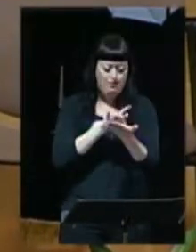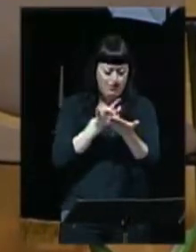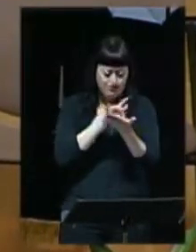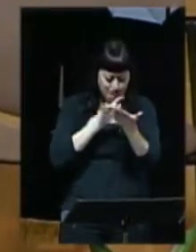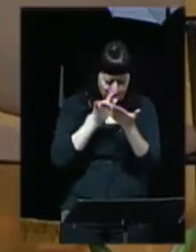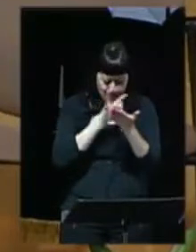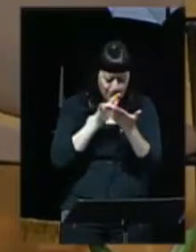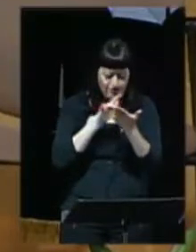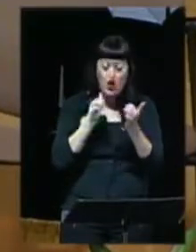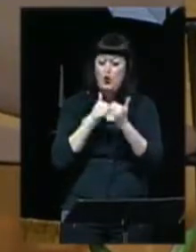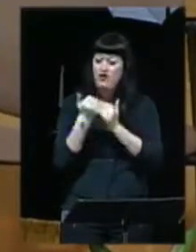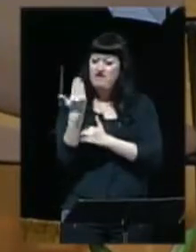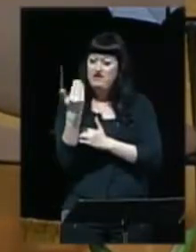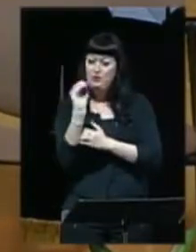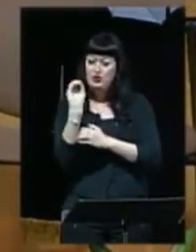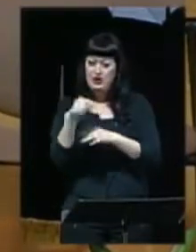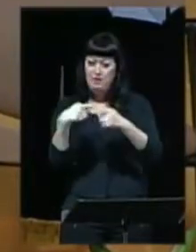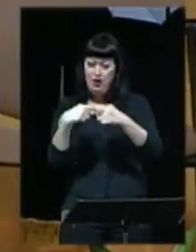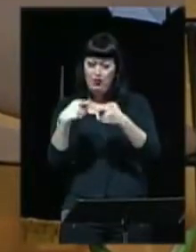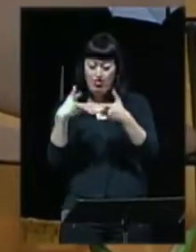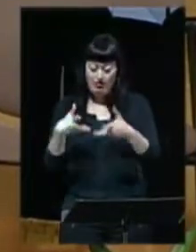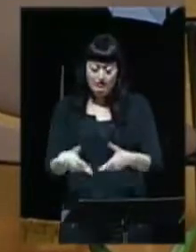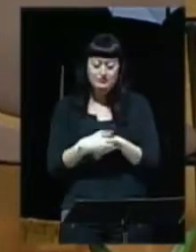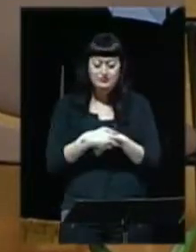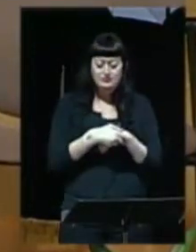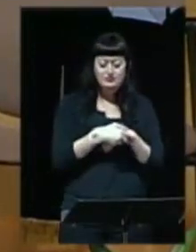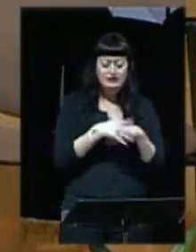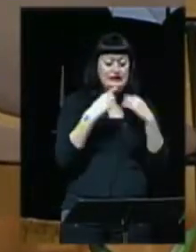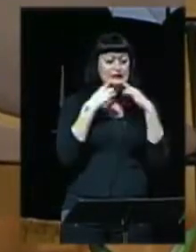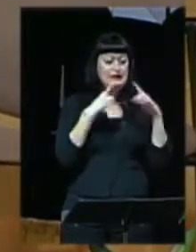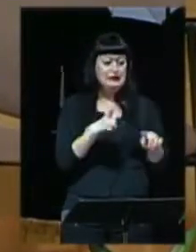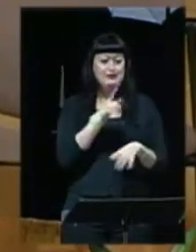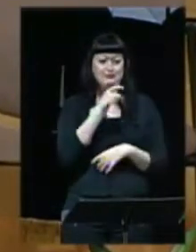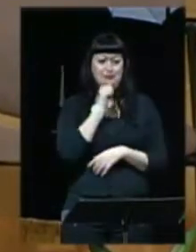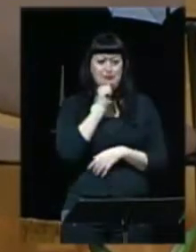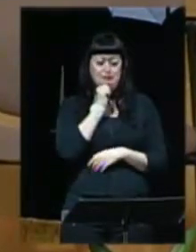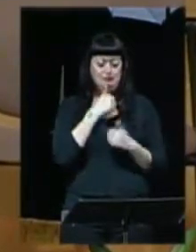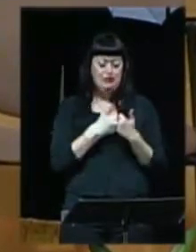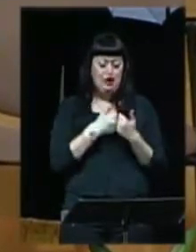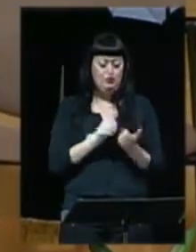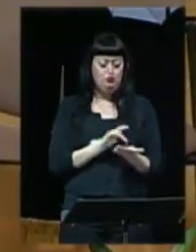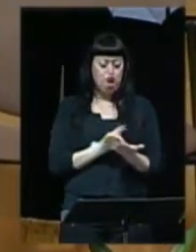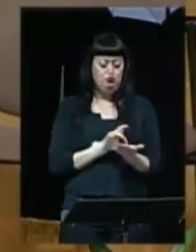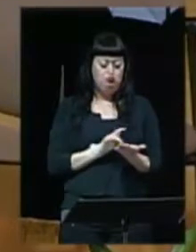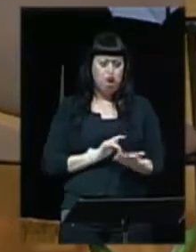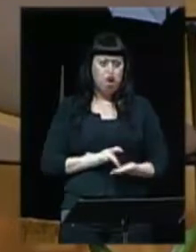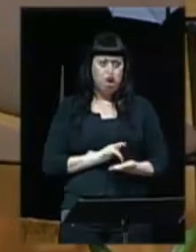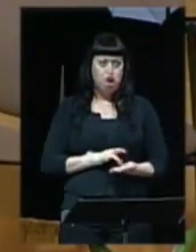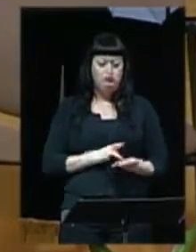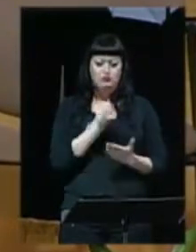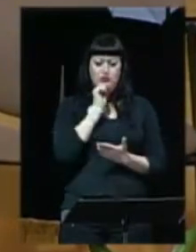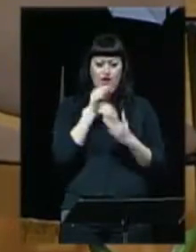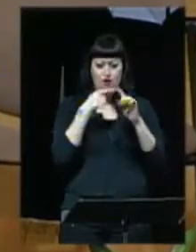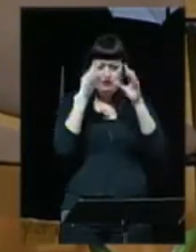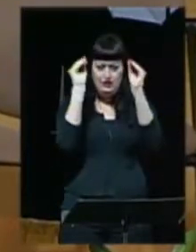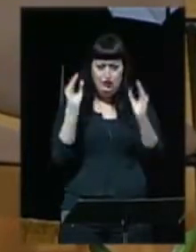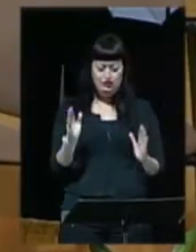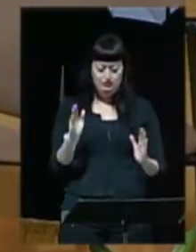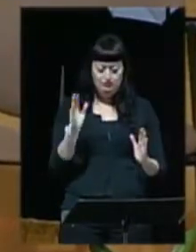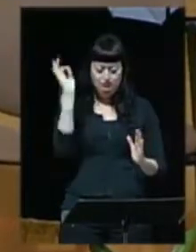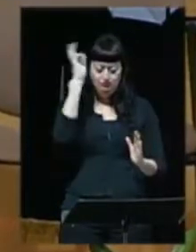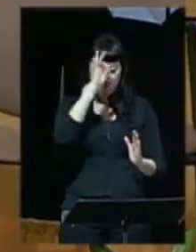with only 15% battery life, and successfully hide playing games on our tablets from teachers. So essentially,